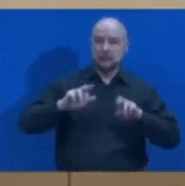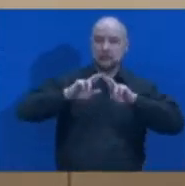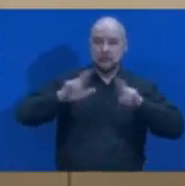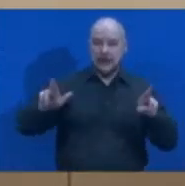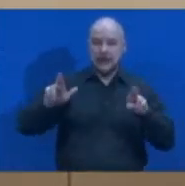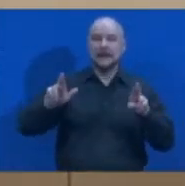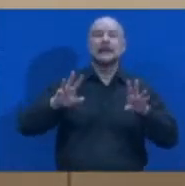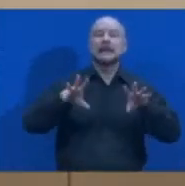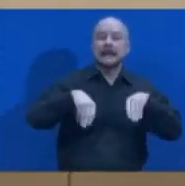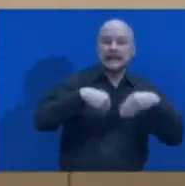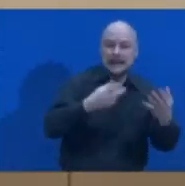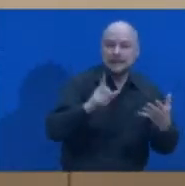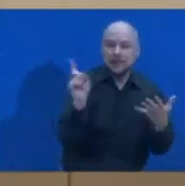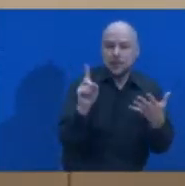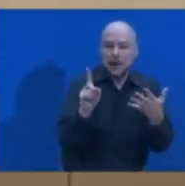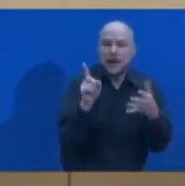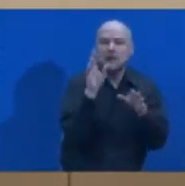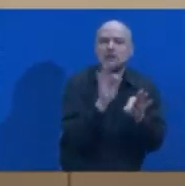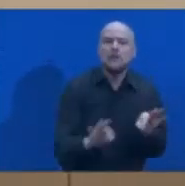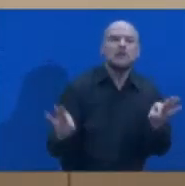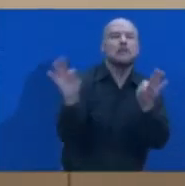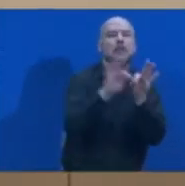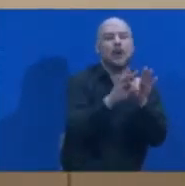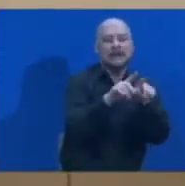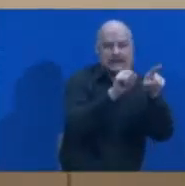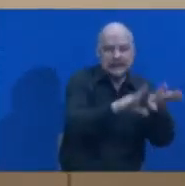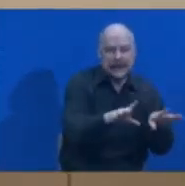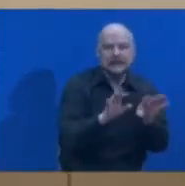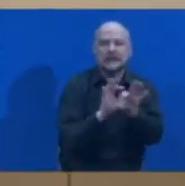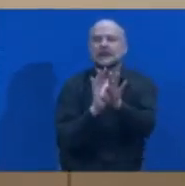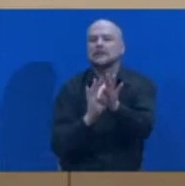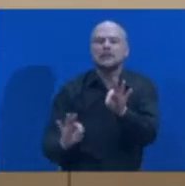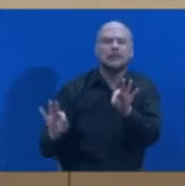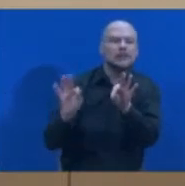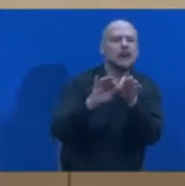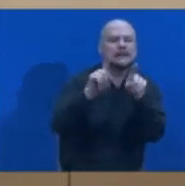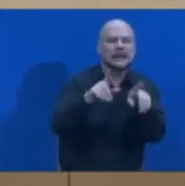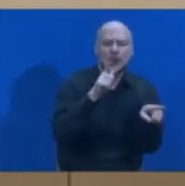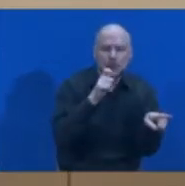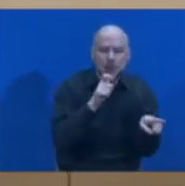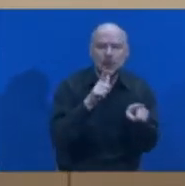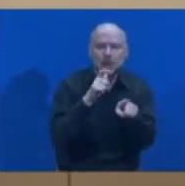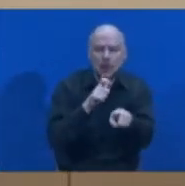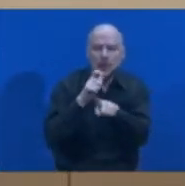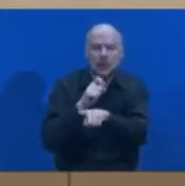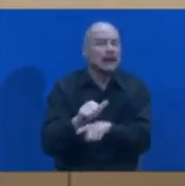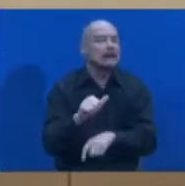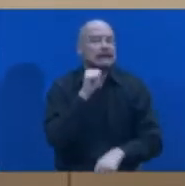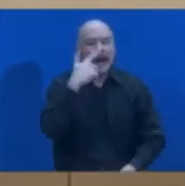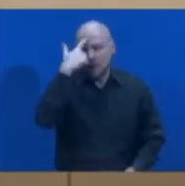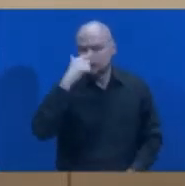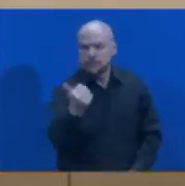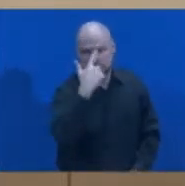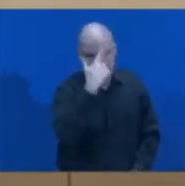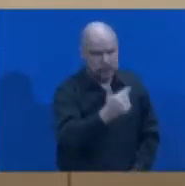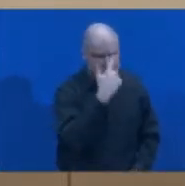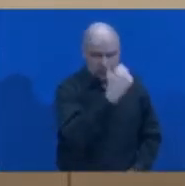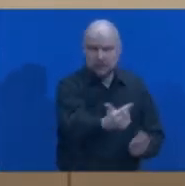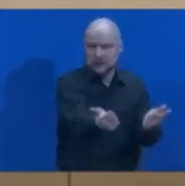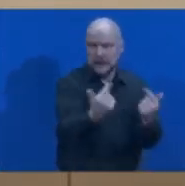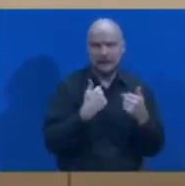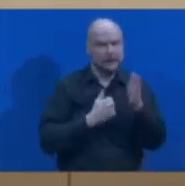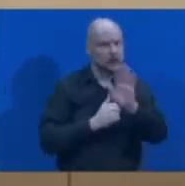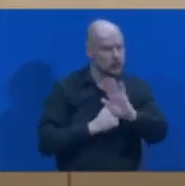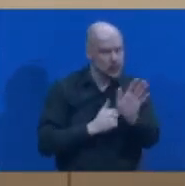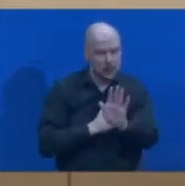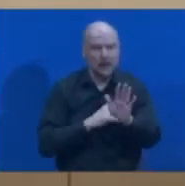the priorities in this strategy so that we can track infections, isolate the infected, and quarantine those that are exposed.